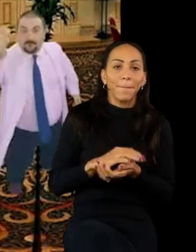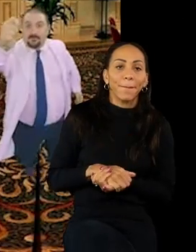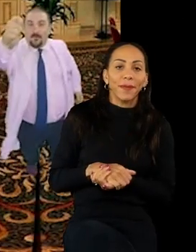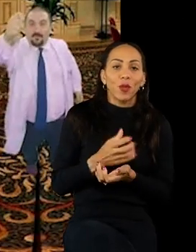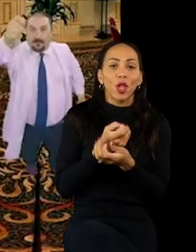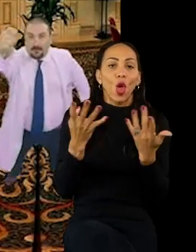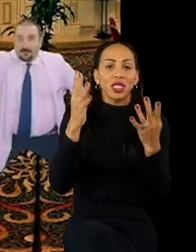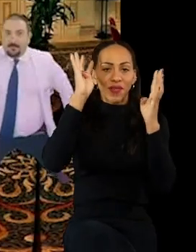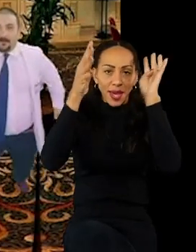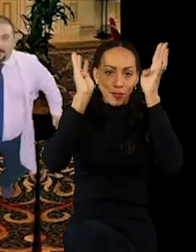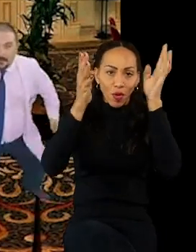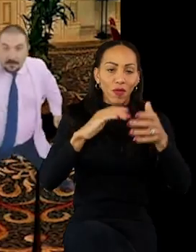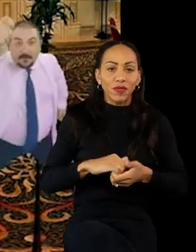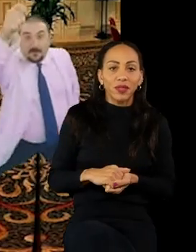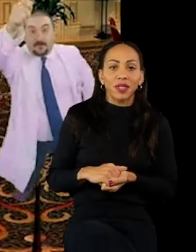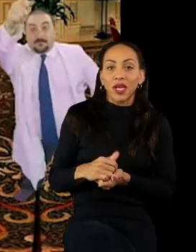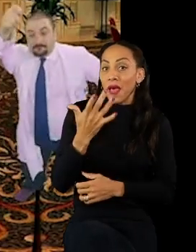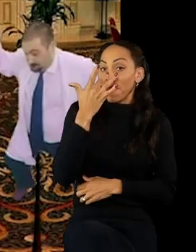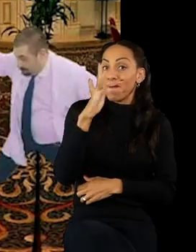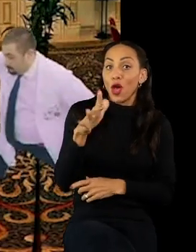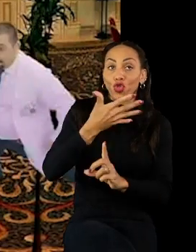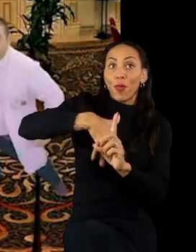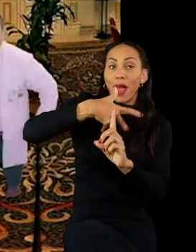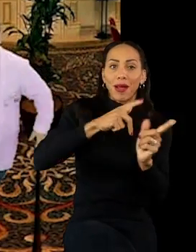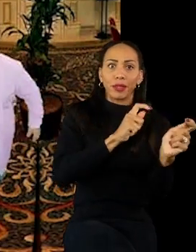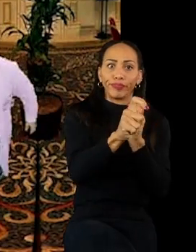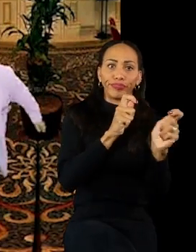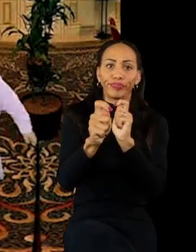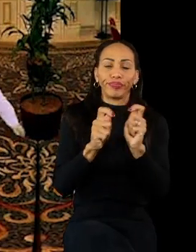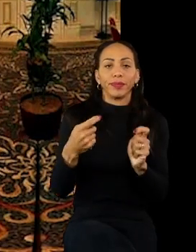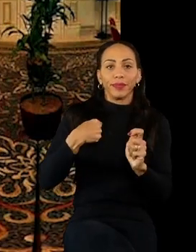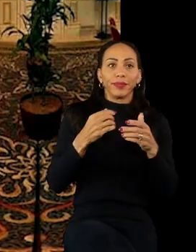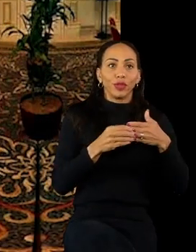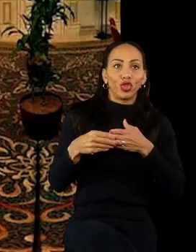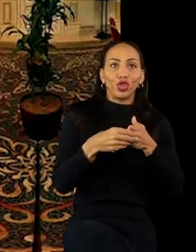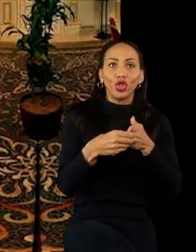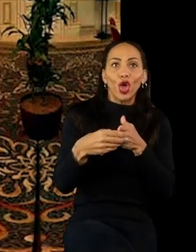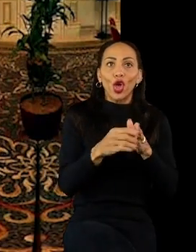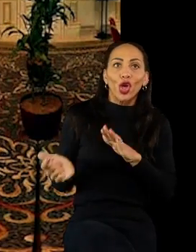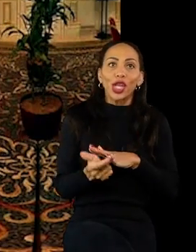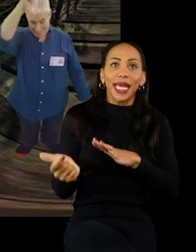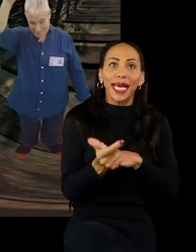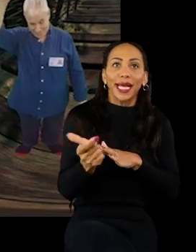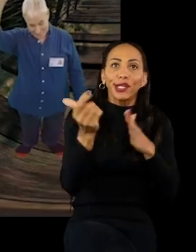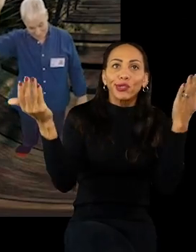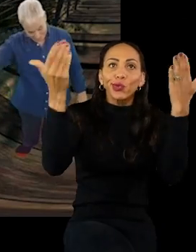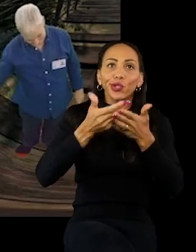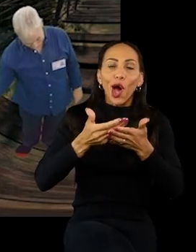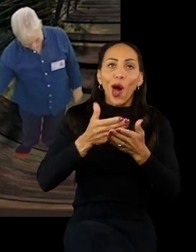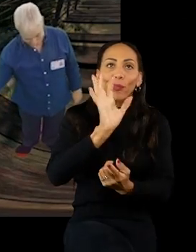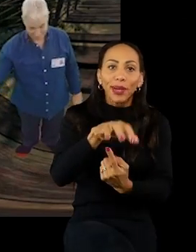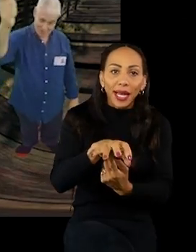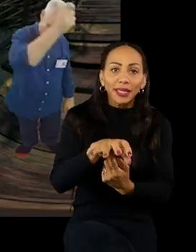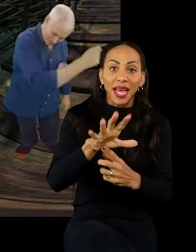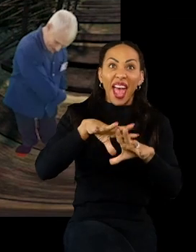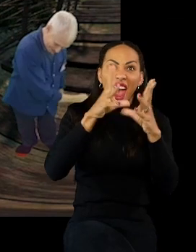to know them by name, and we talk to them and interact with them and engage them in improvisations. The virtual backgrounds keep changing as we take